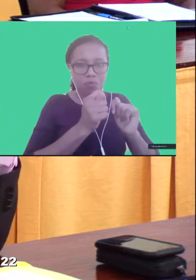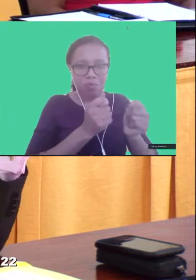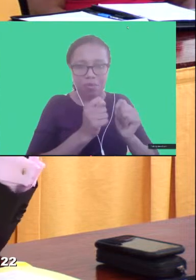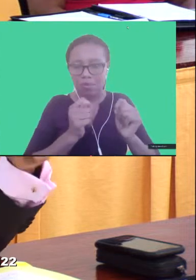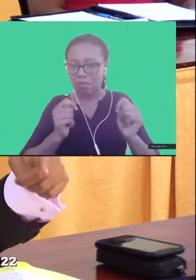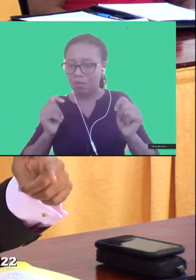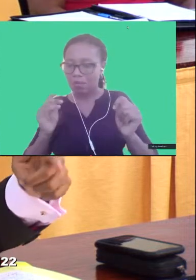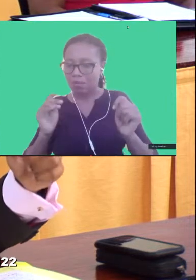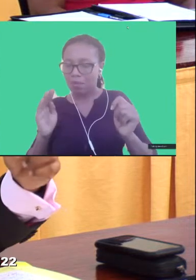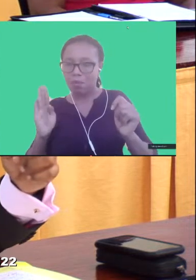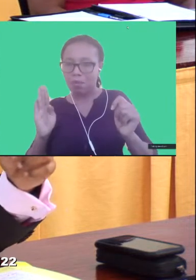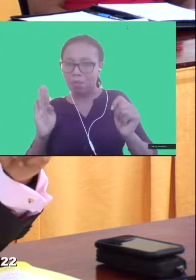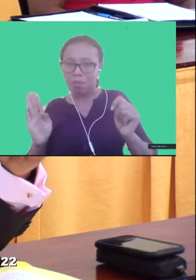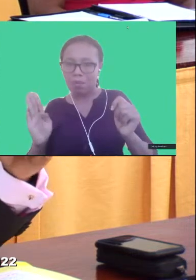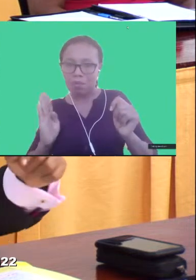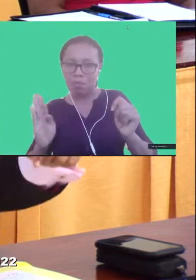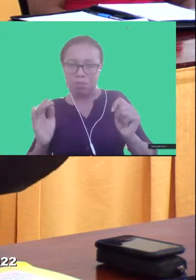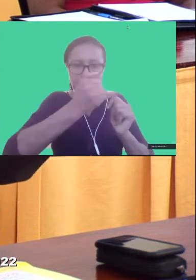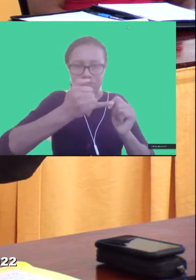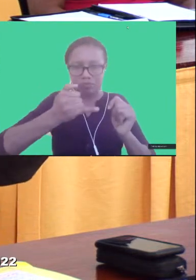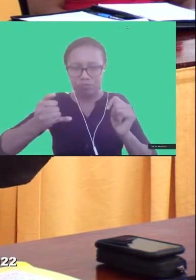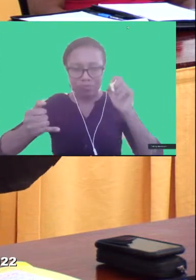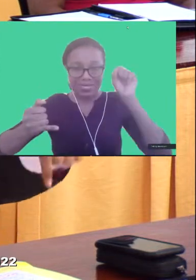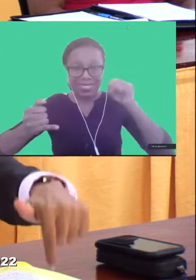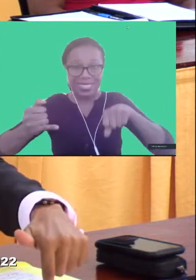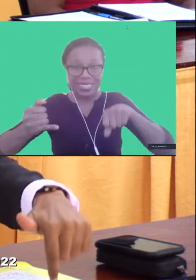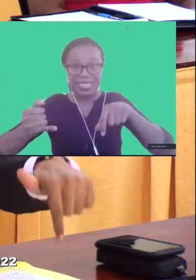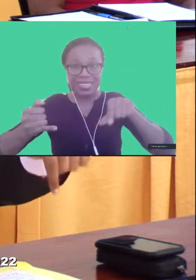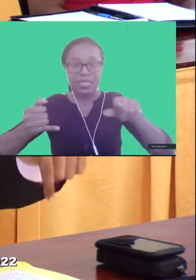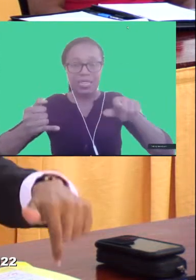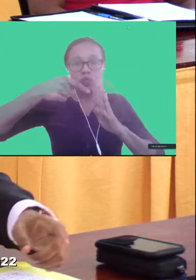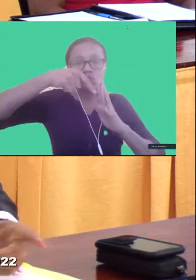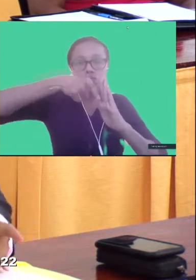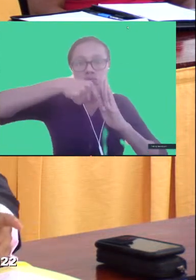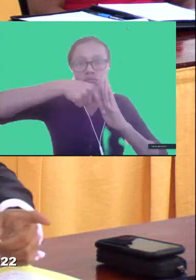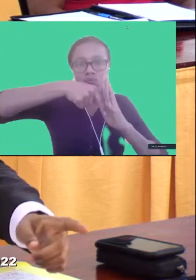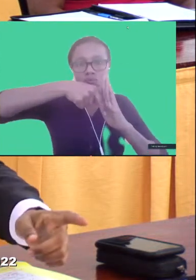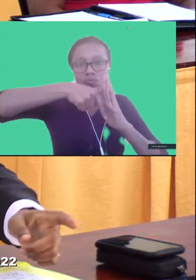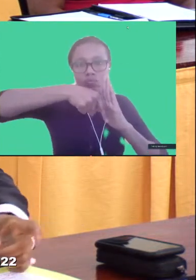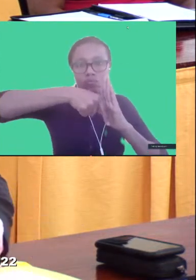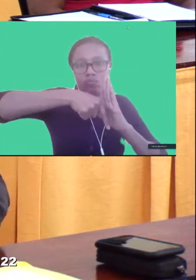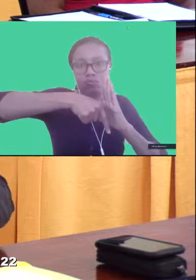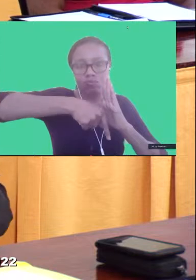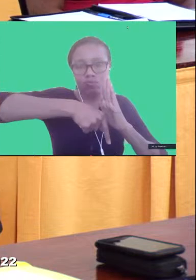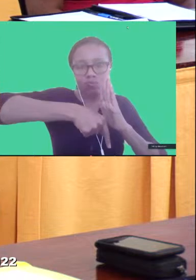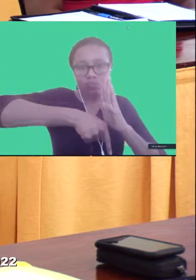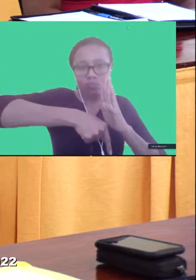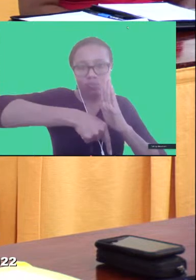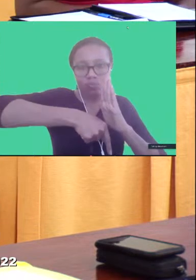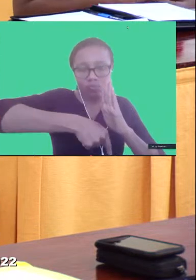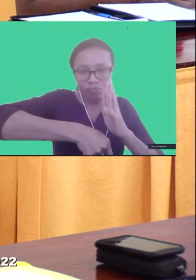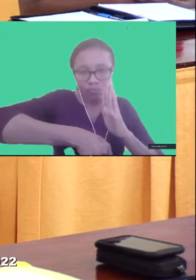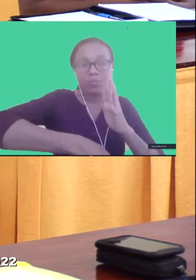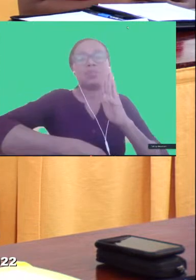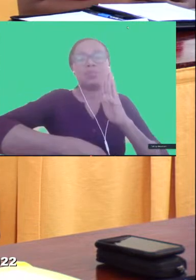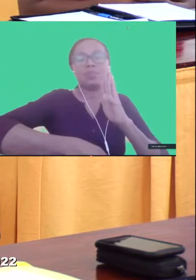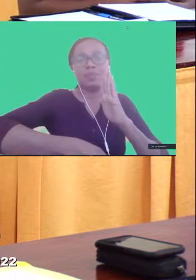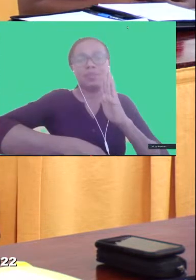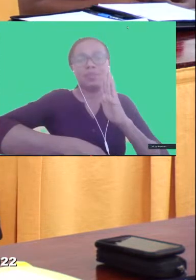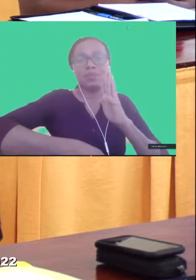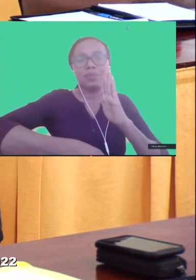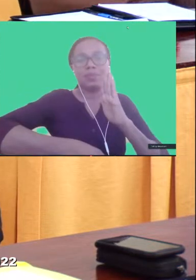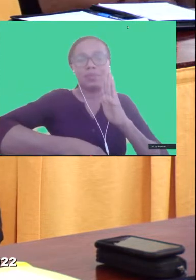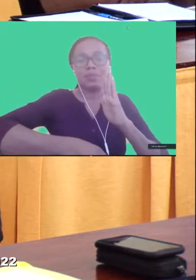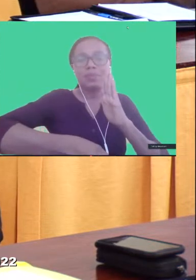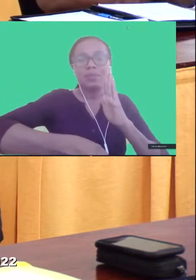not necessarily only be done vertically, but laterally as well. And so you drill across the line, how